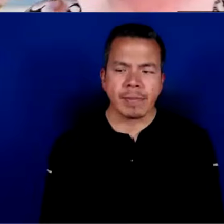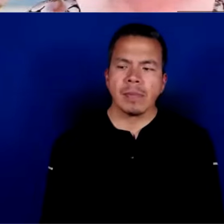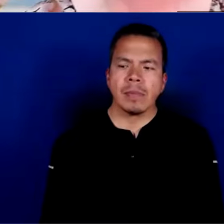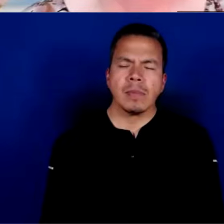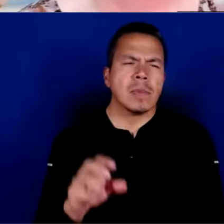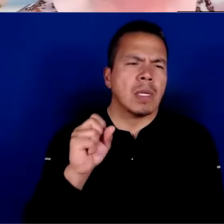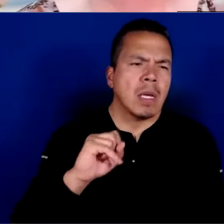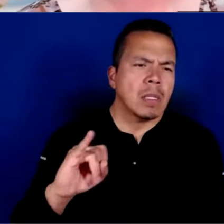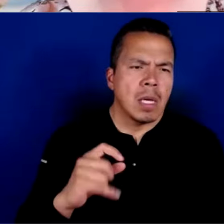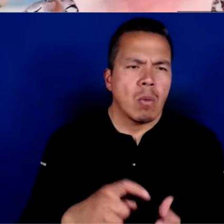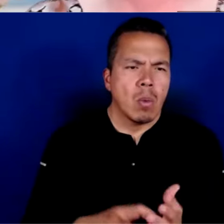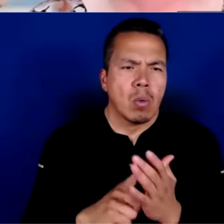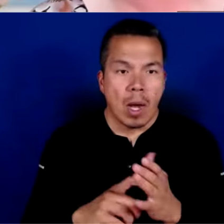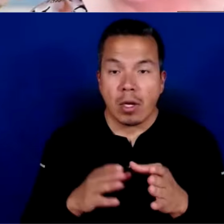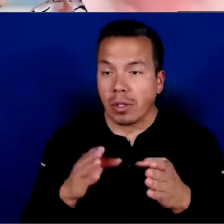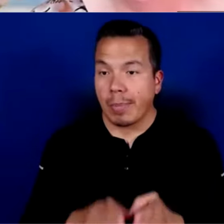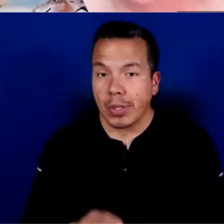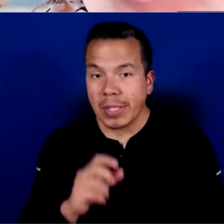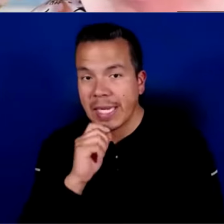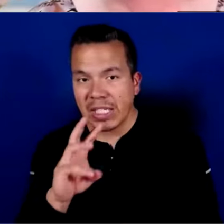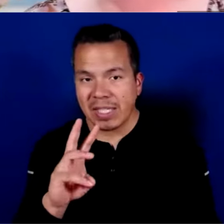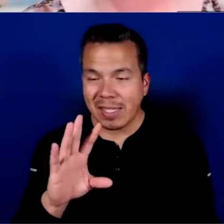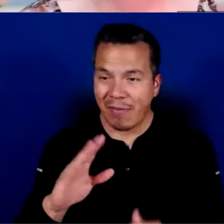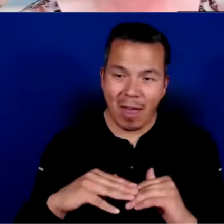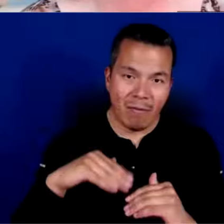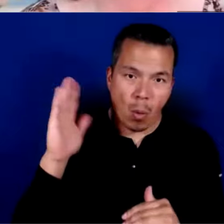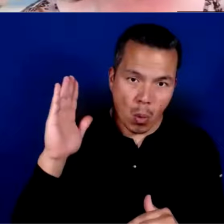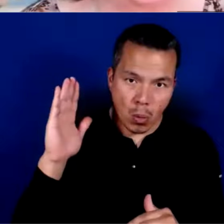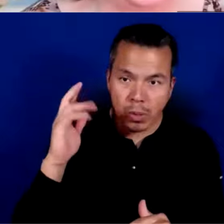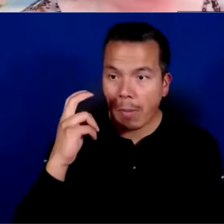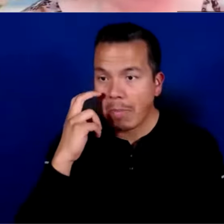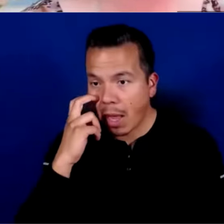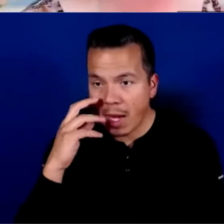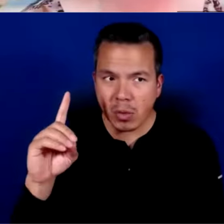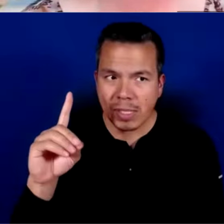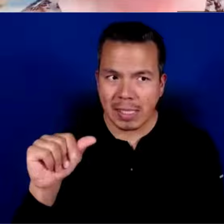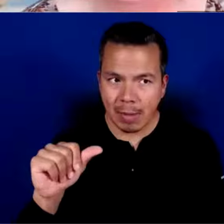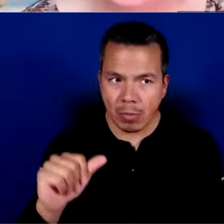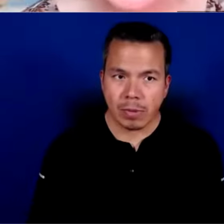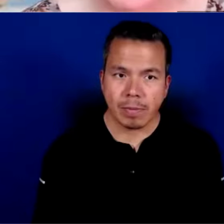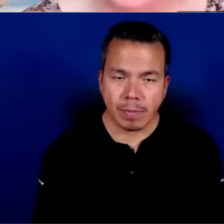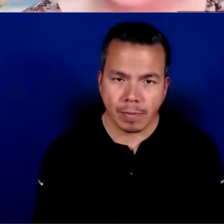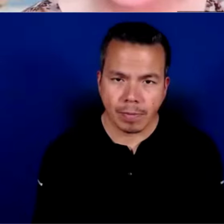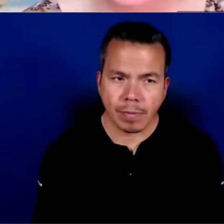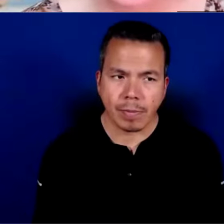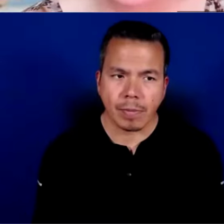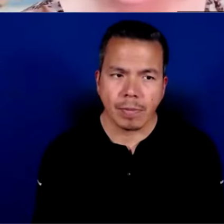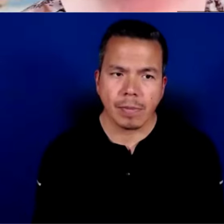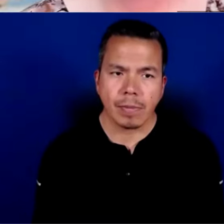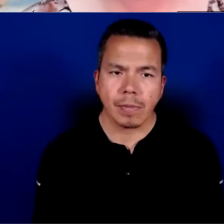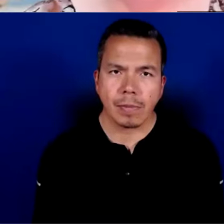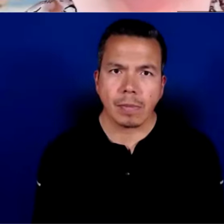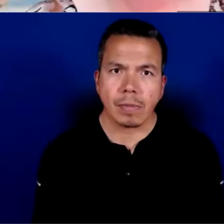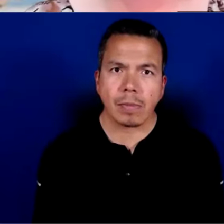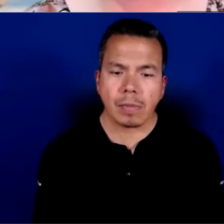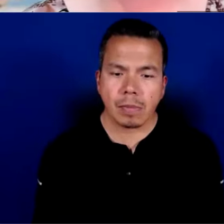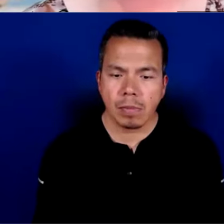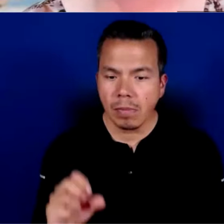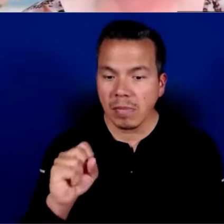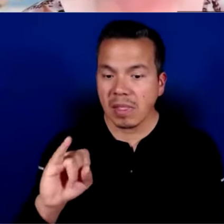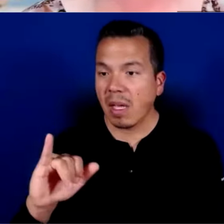requires that the person is age 65 or older, blind or disabled. They